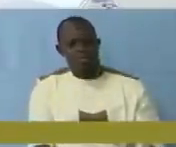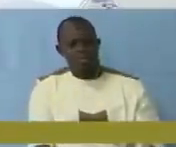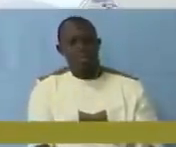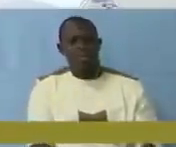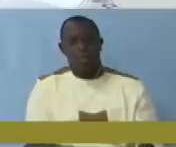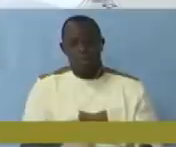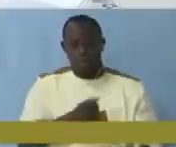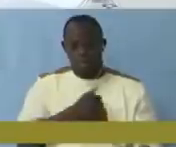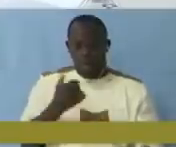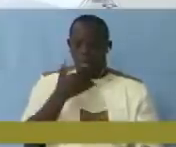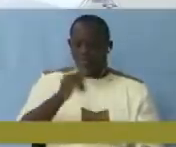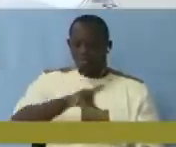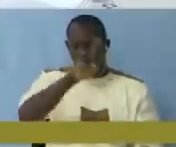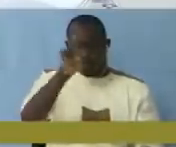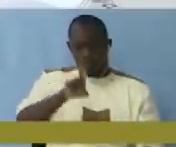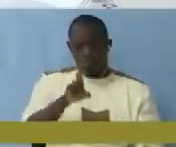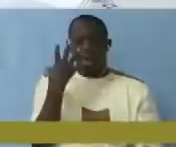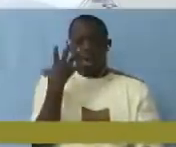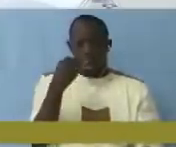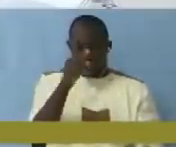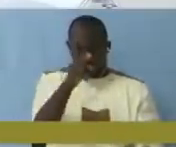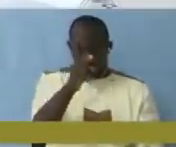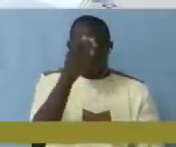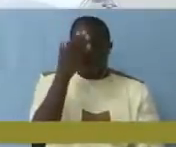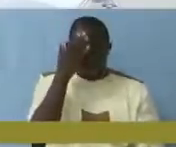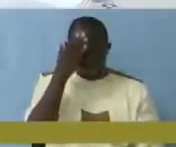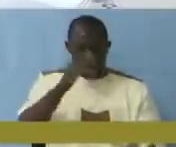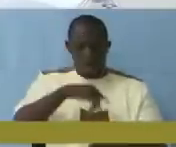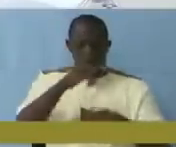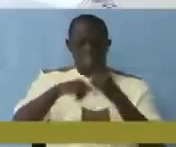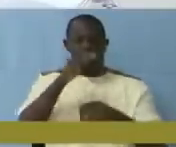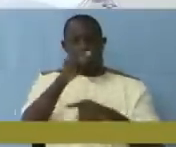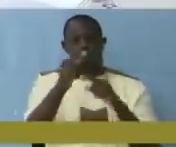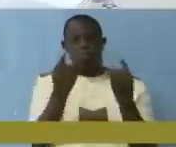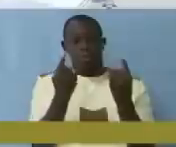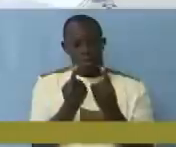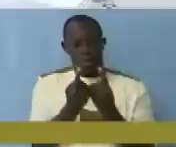My question is, how did you come to know about it?